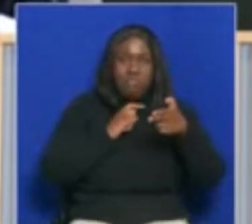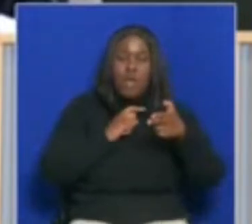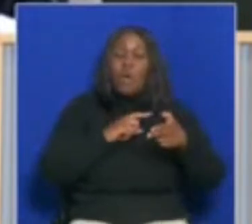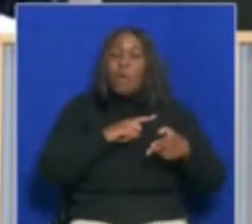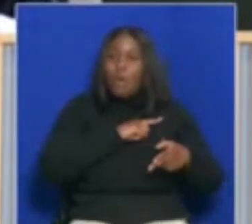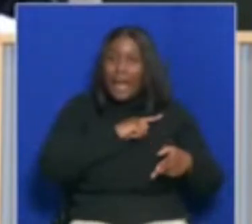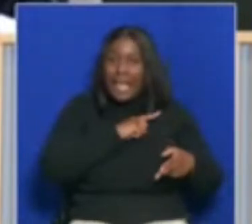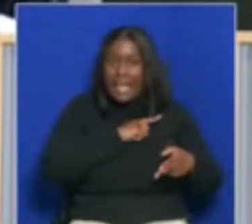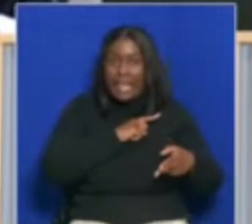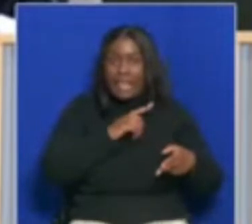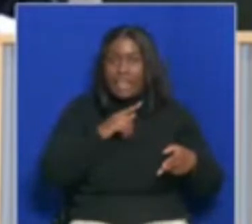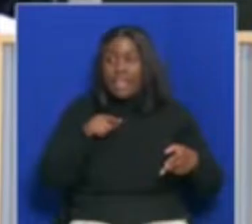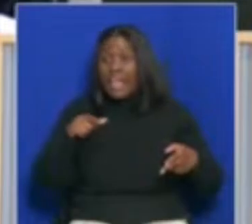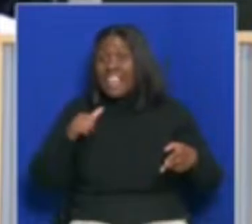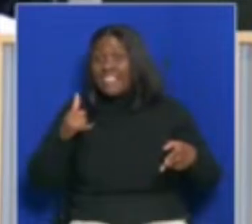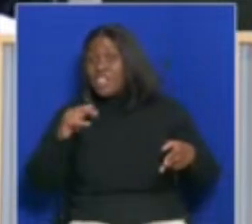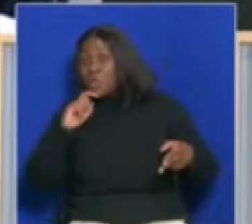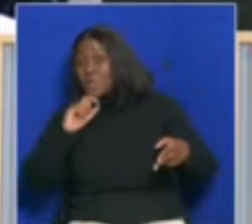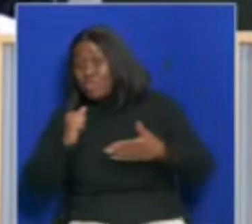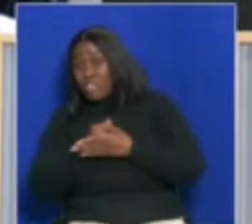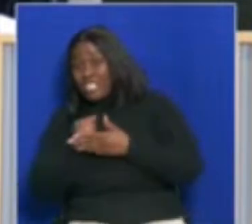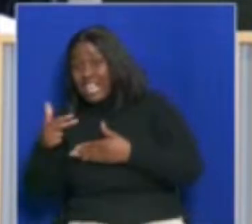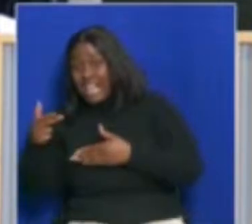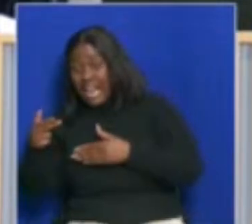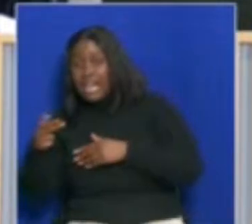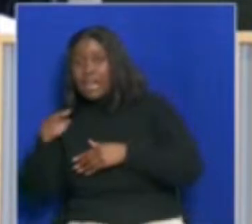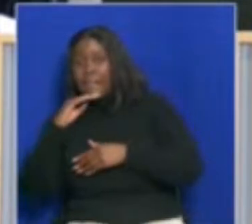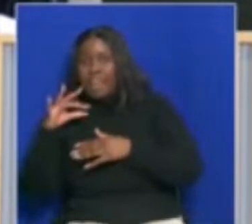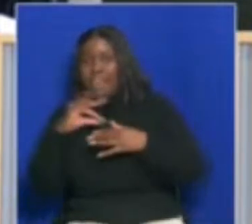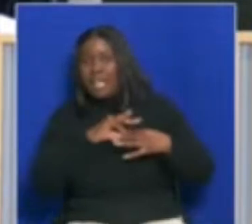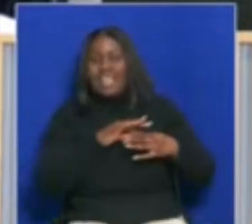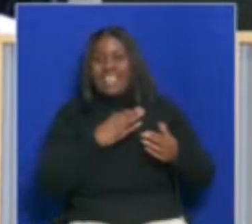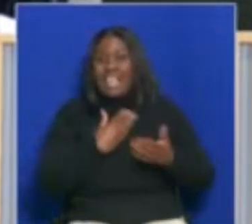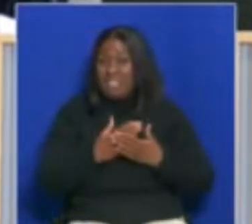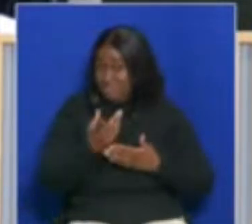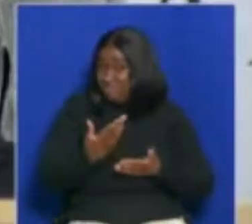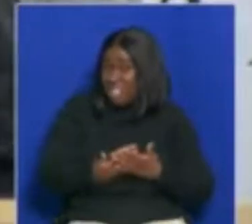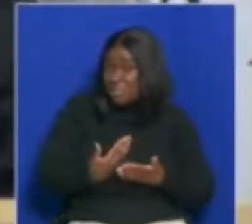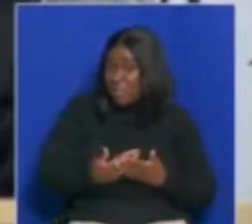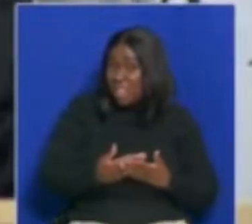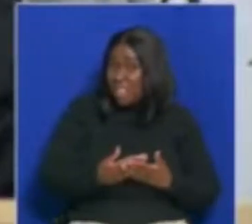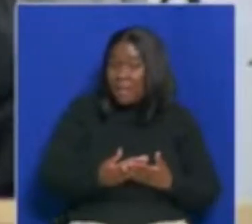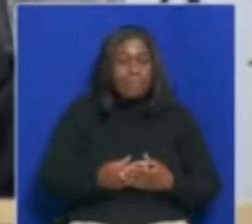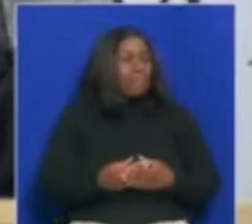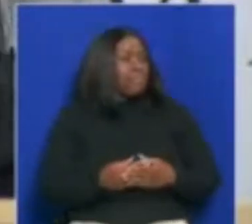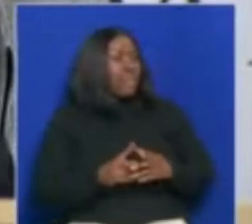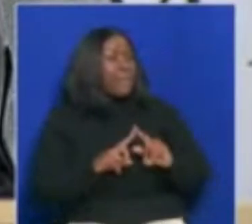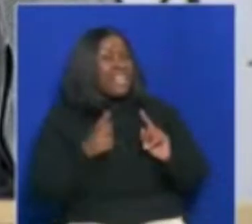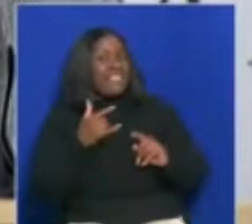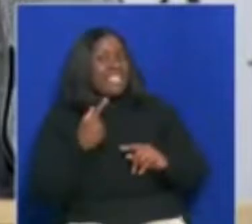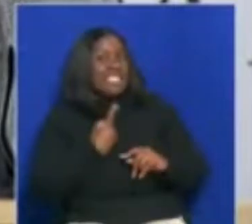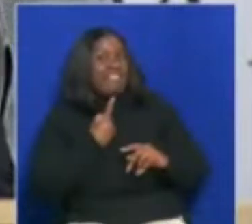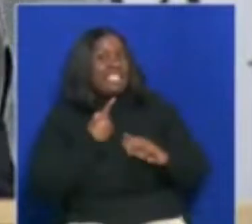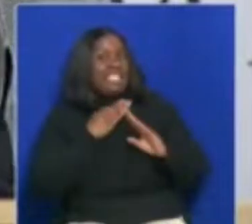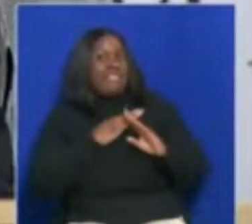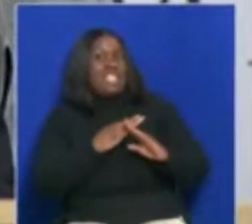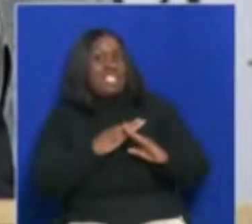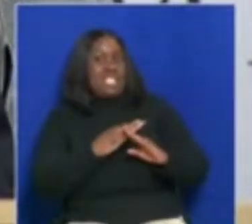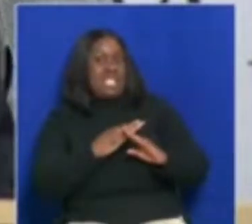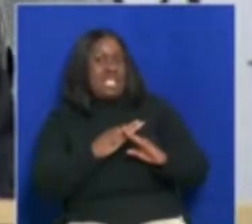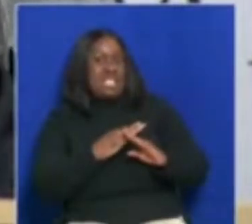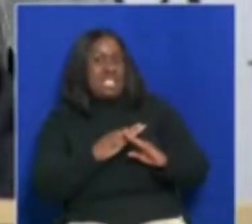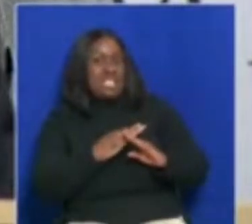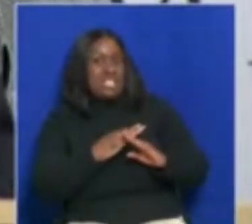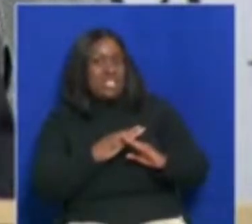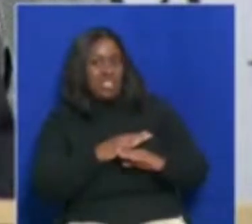firearm. So that too is a possibility, I would imagine, or not. But if you defending yourself, Chair, you're not going to use an